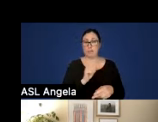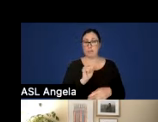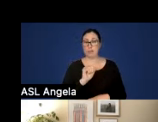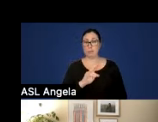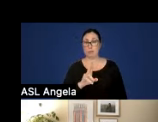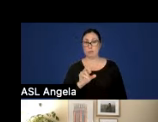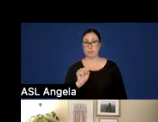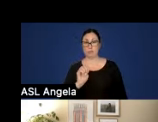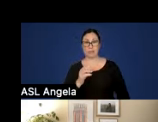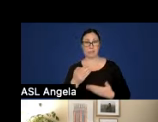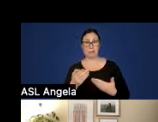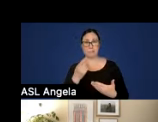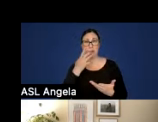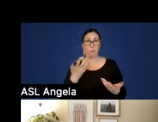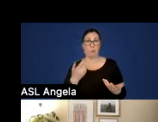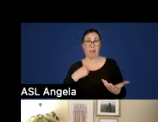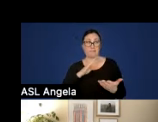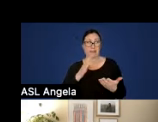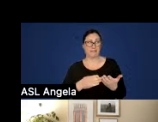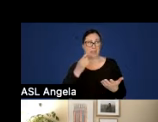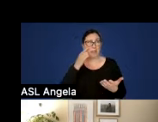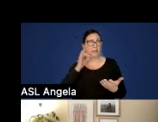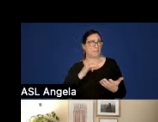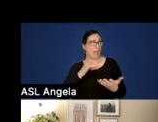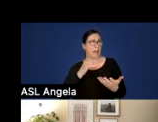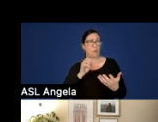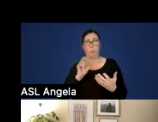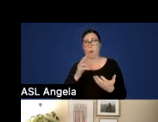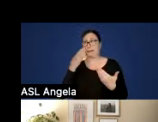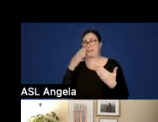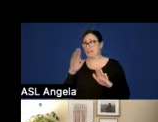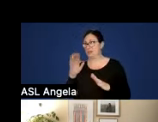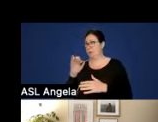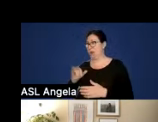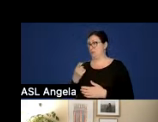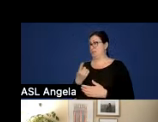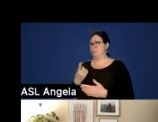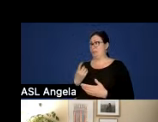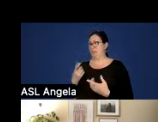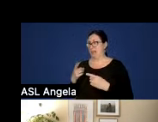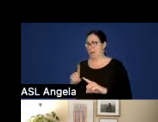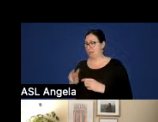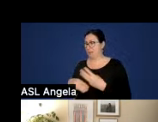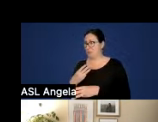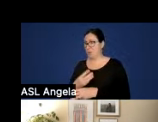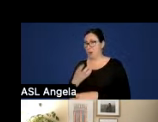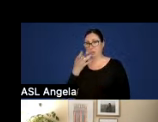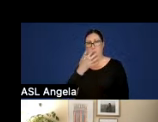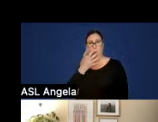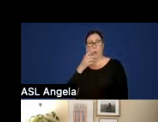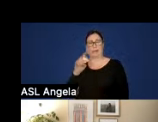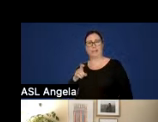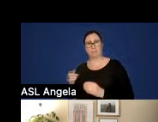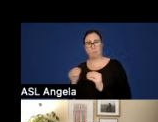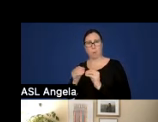violence, or I didn't even know that was a thing that is happening in the world. I need more skills, or I need some